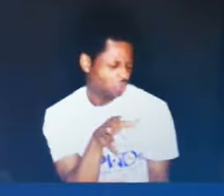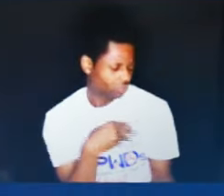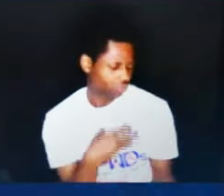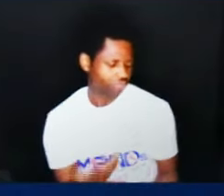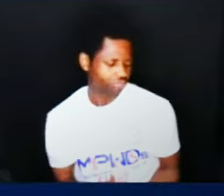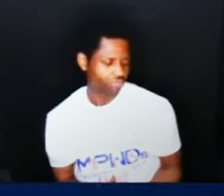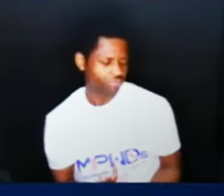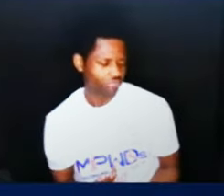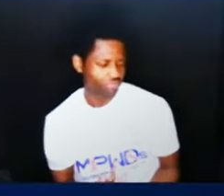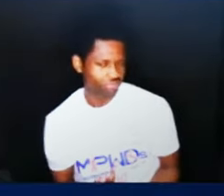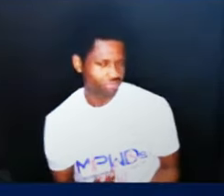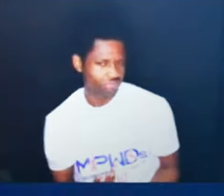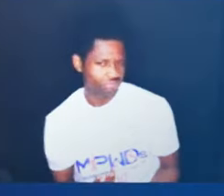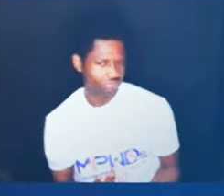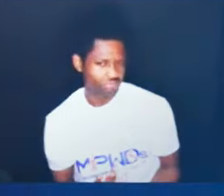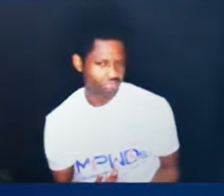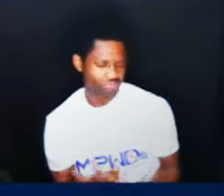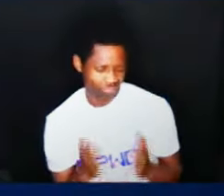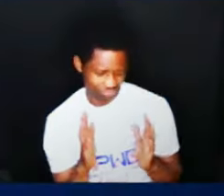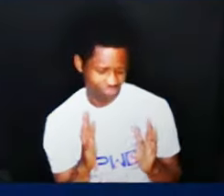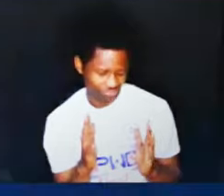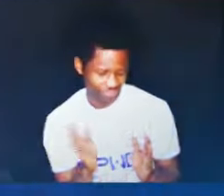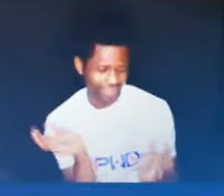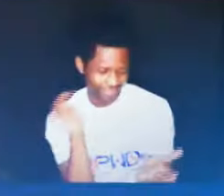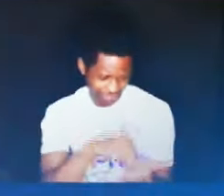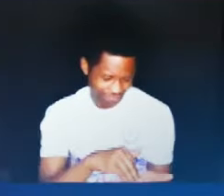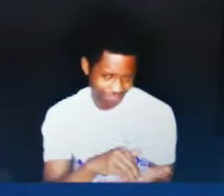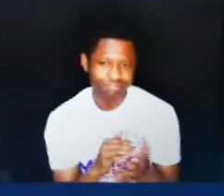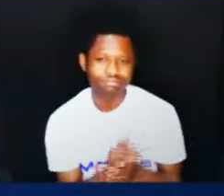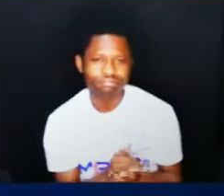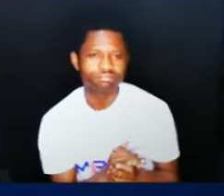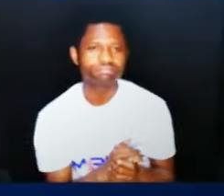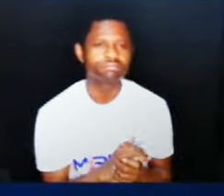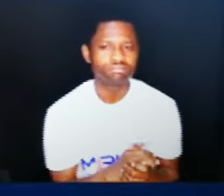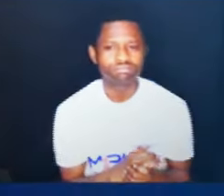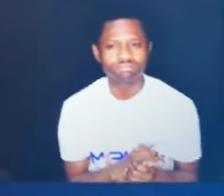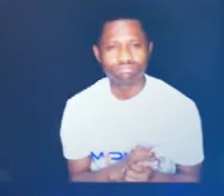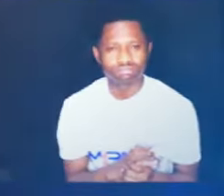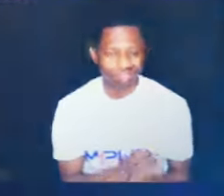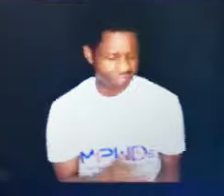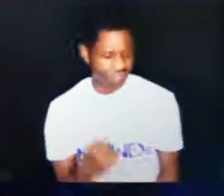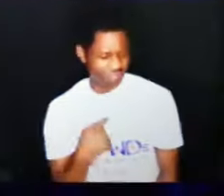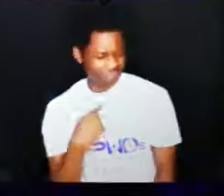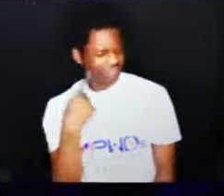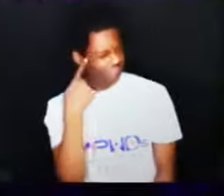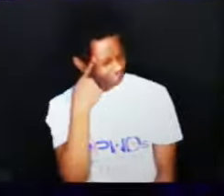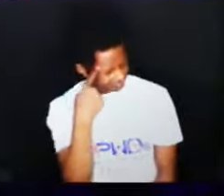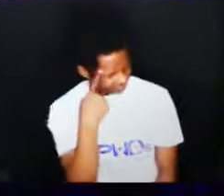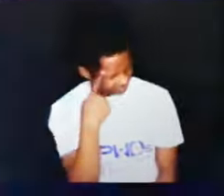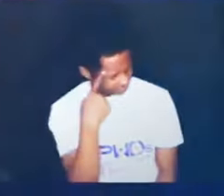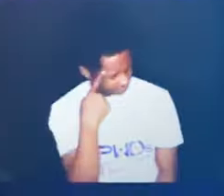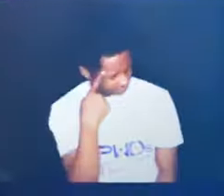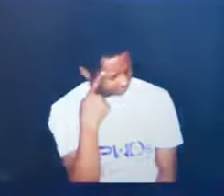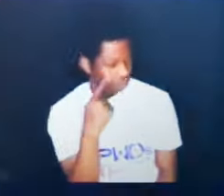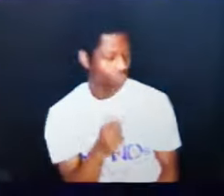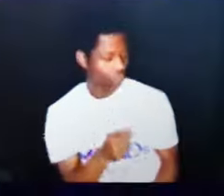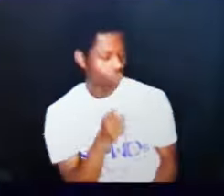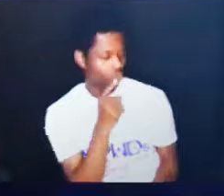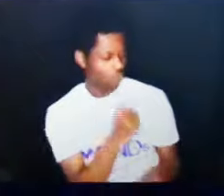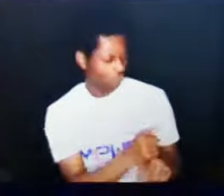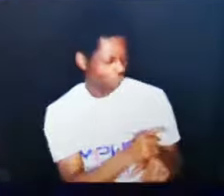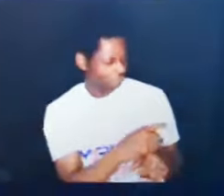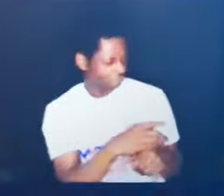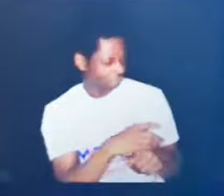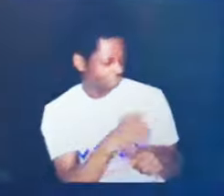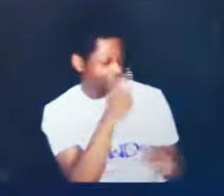a. Let me make this statement. I mean see we su bio. I think that on the surface, did he